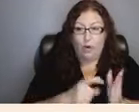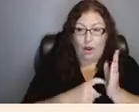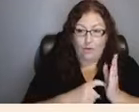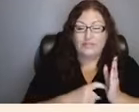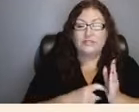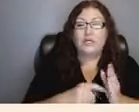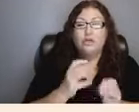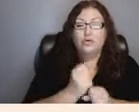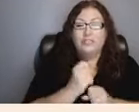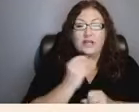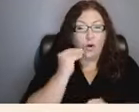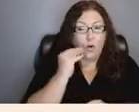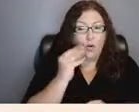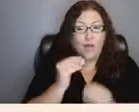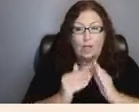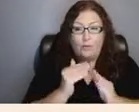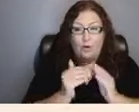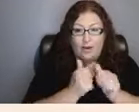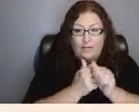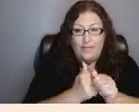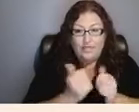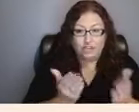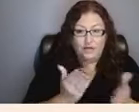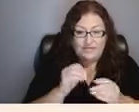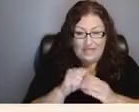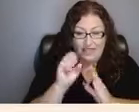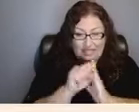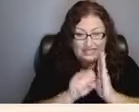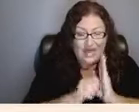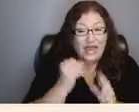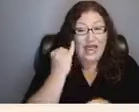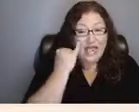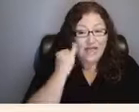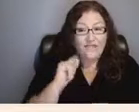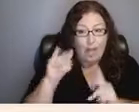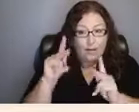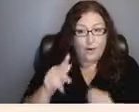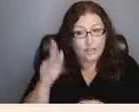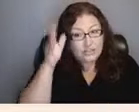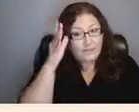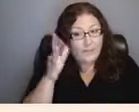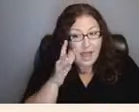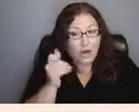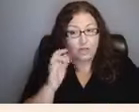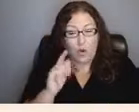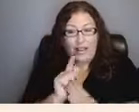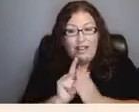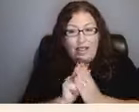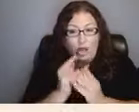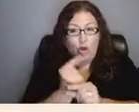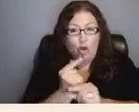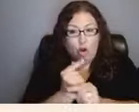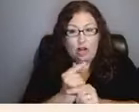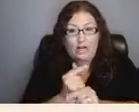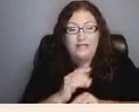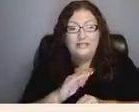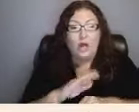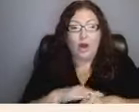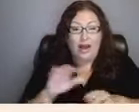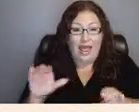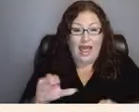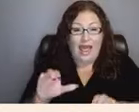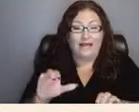and community-based services in this state if the individual's parent or legal guardian is an active duty military service